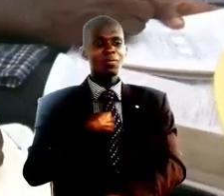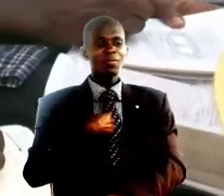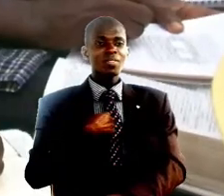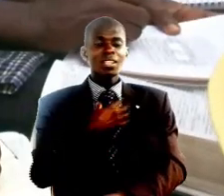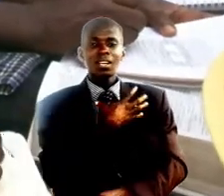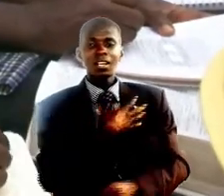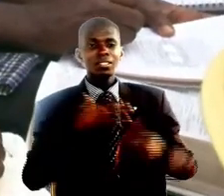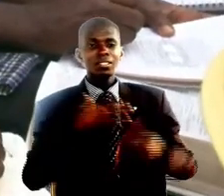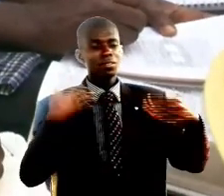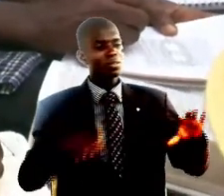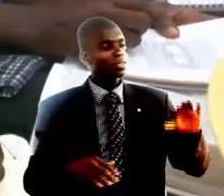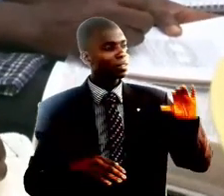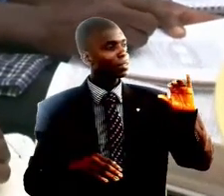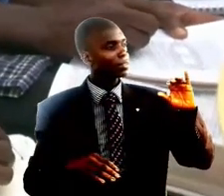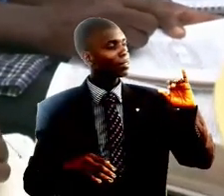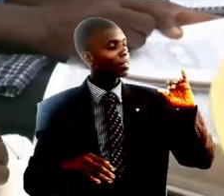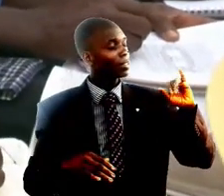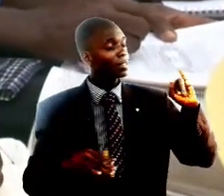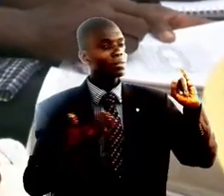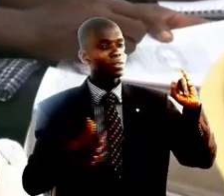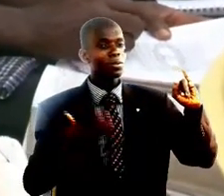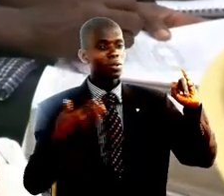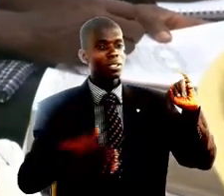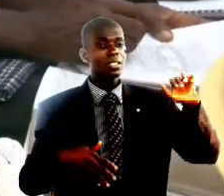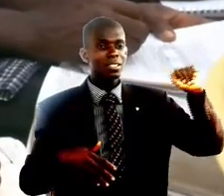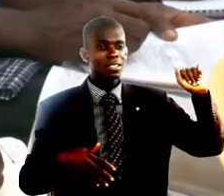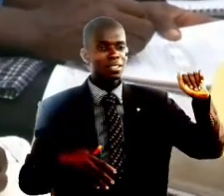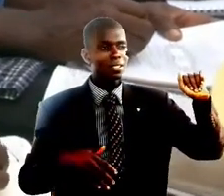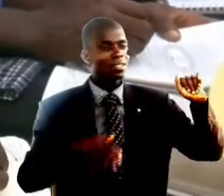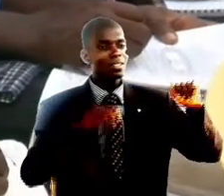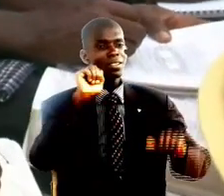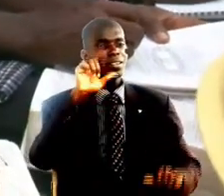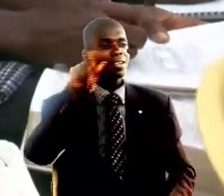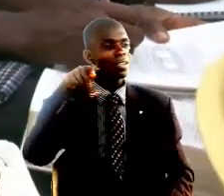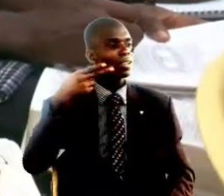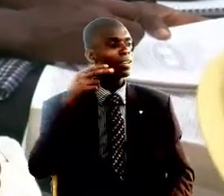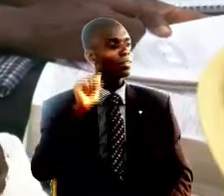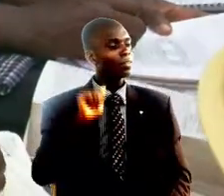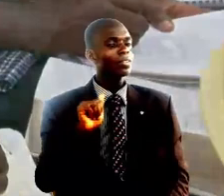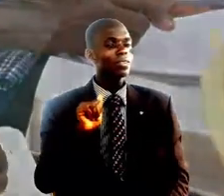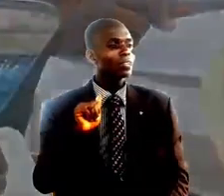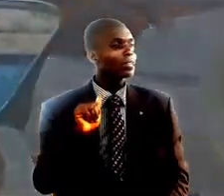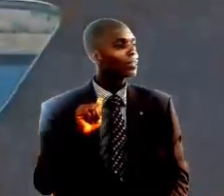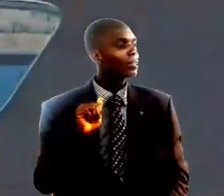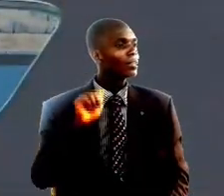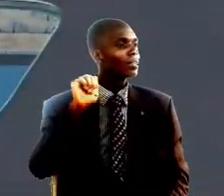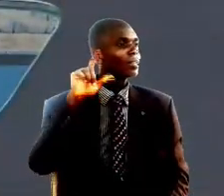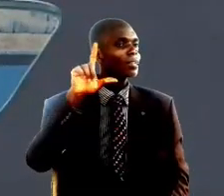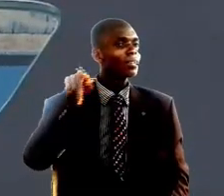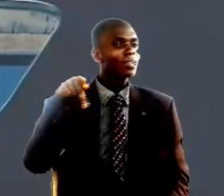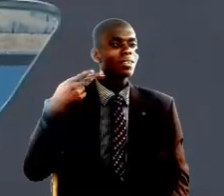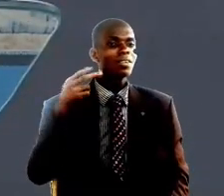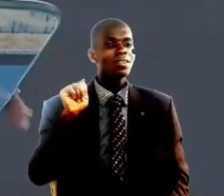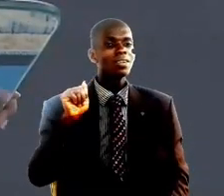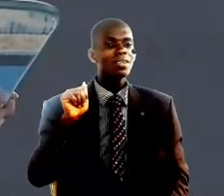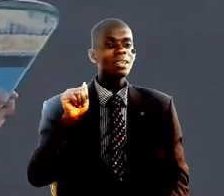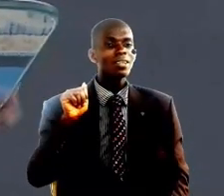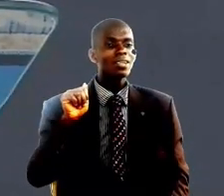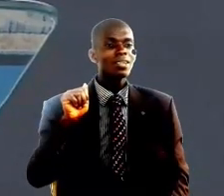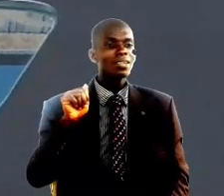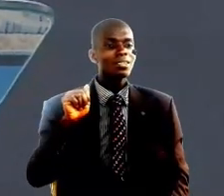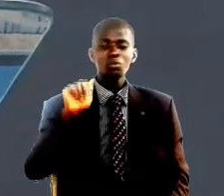the Omega. The Alpha and the Omega. Nothing before him, nothing after him is the